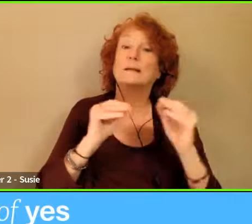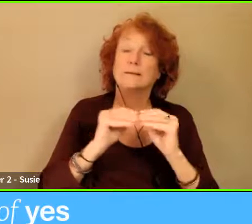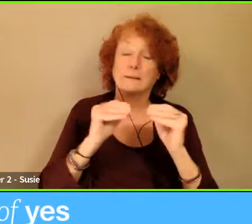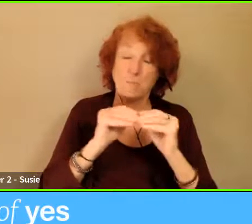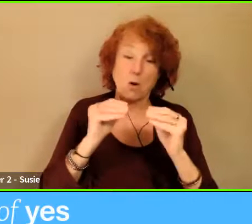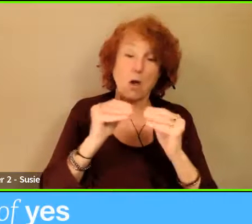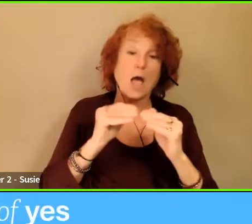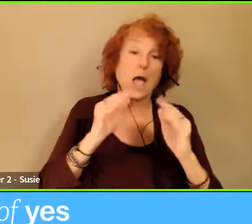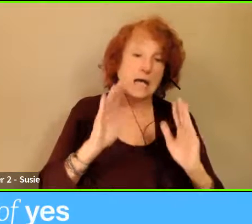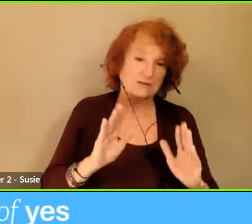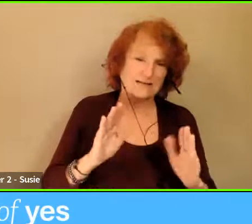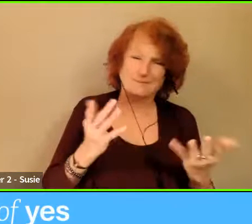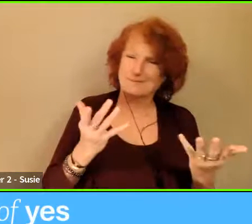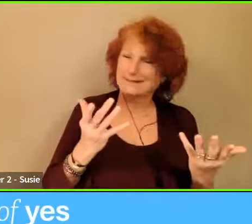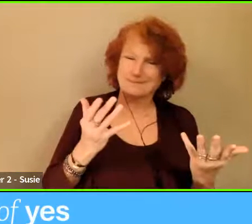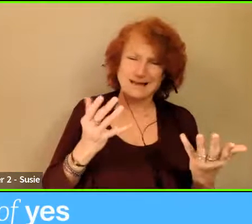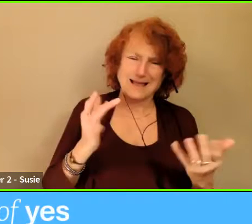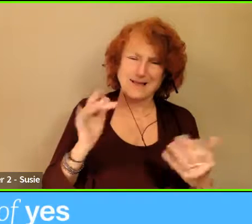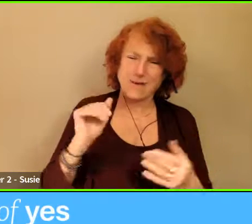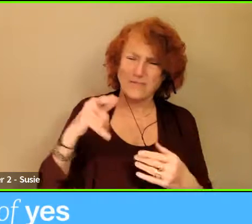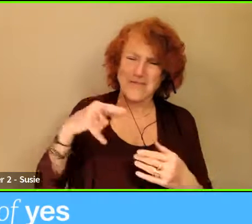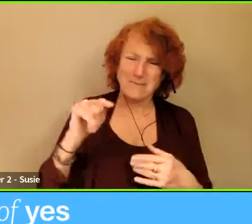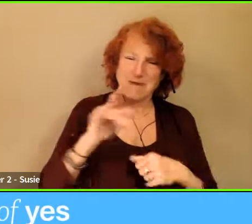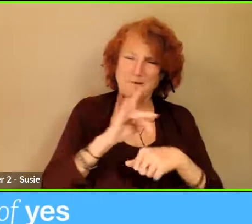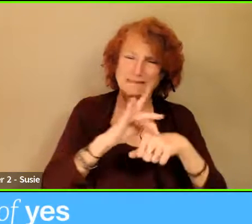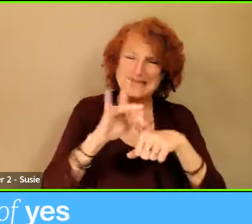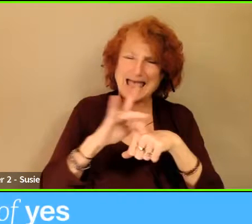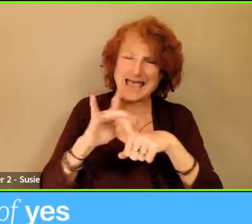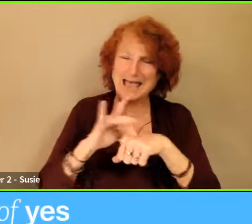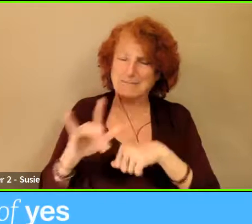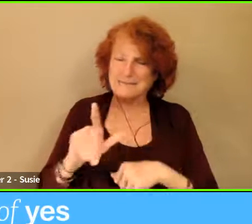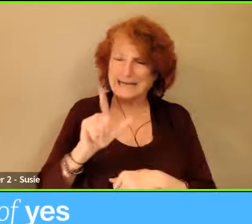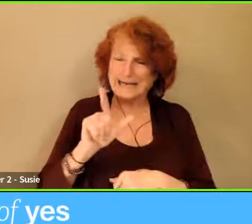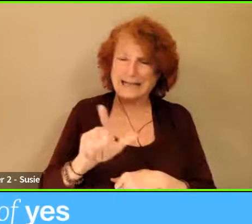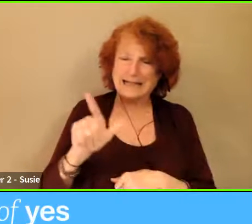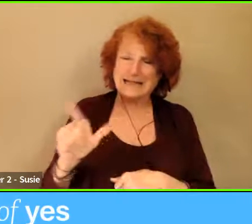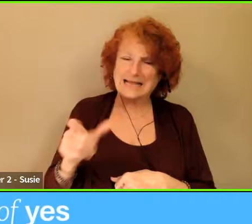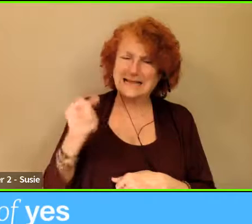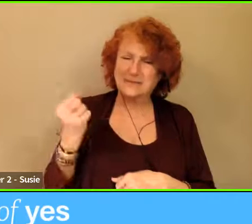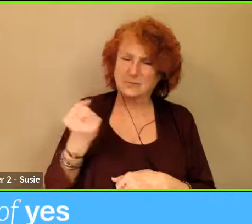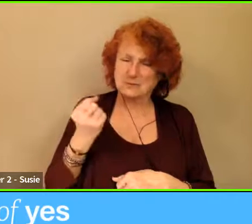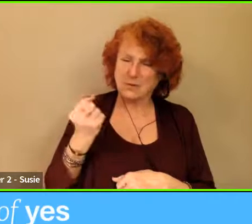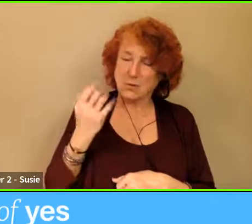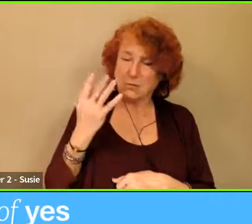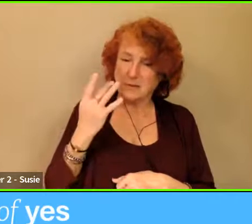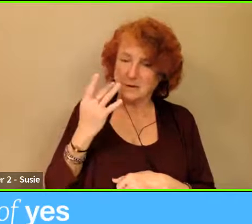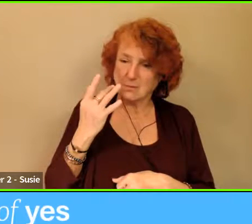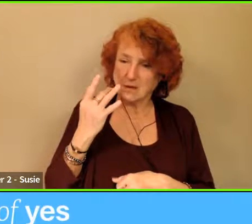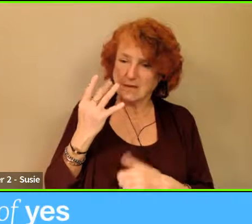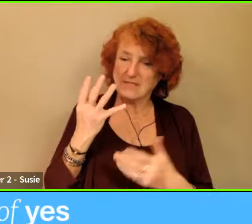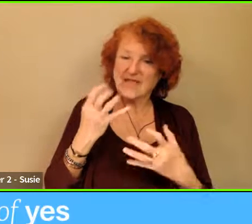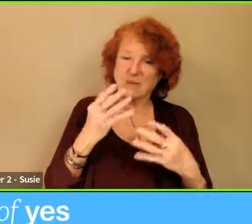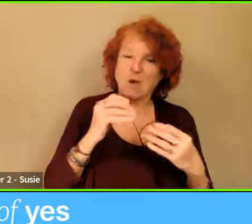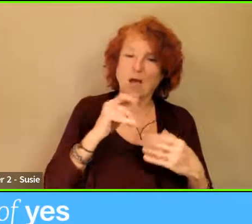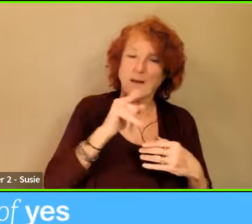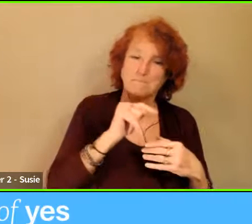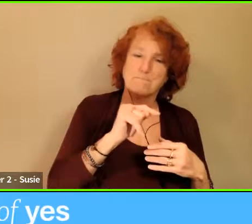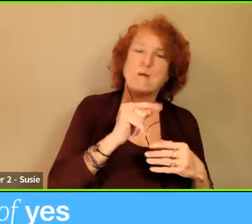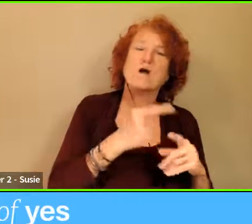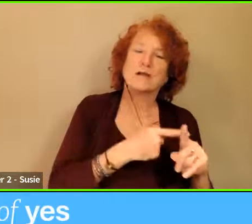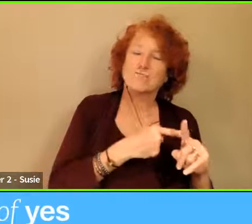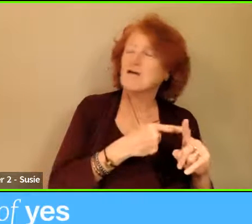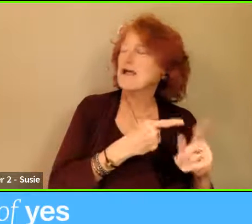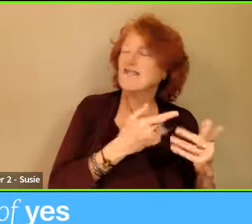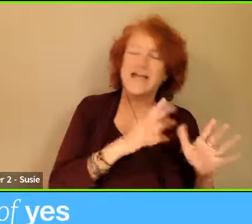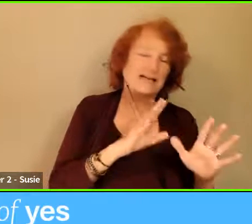what about all the empty apartments that landlords are holding on to because they want market rate and they don't want rent stabilized